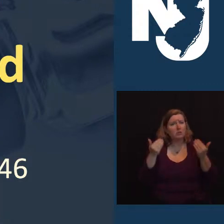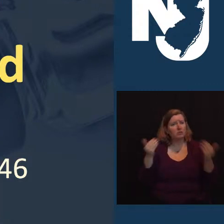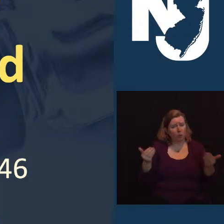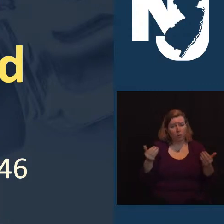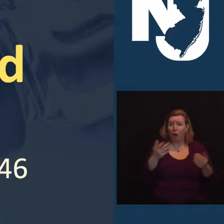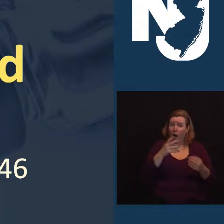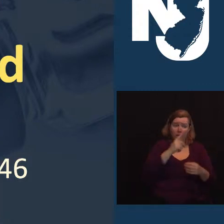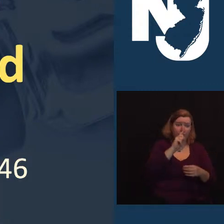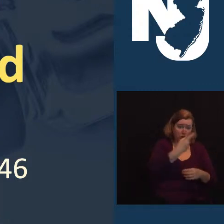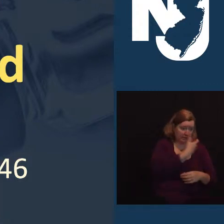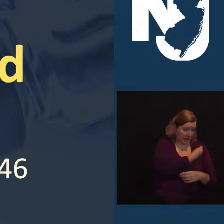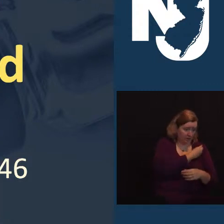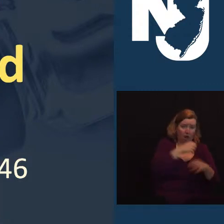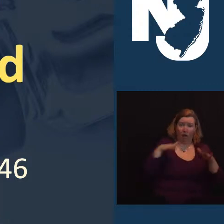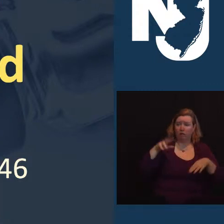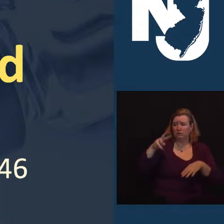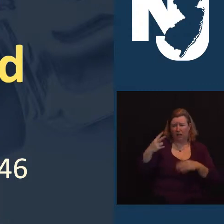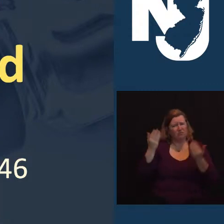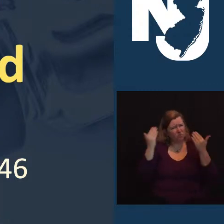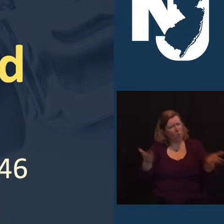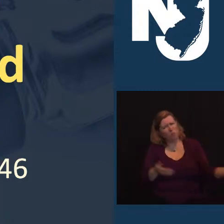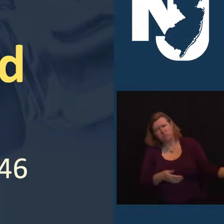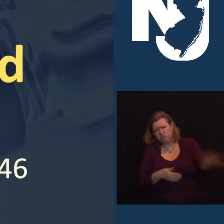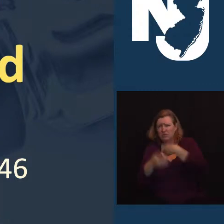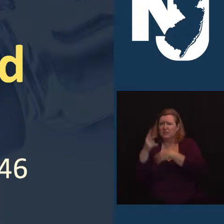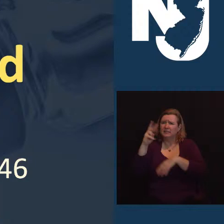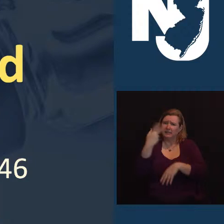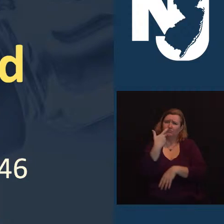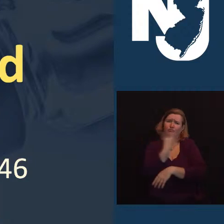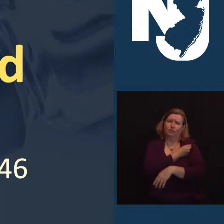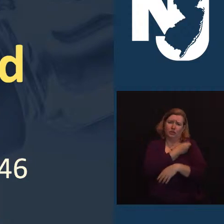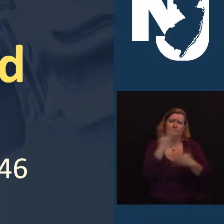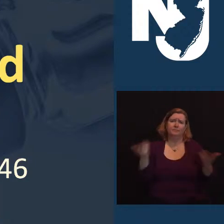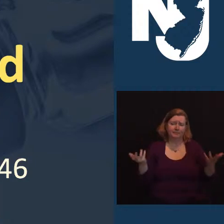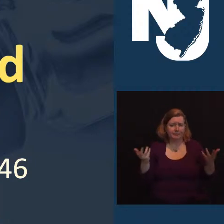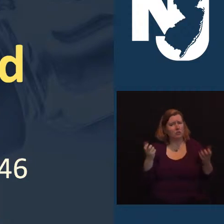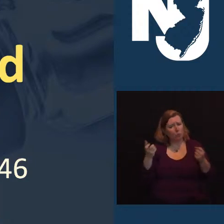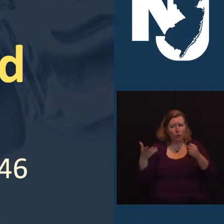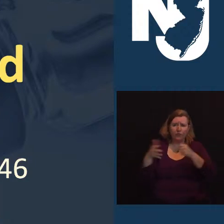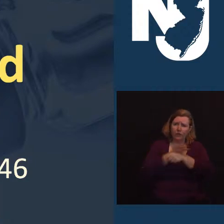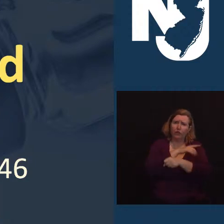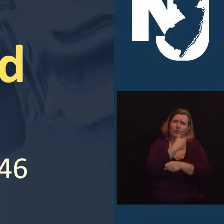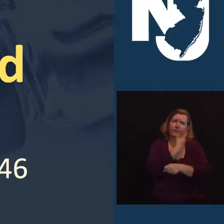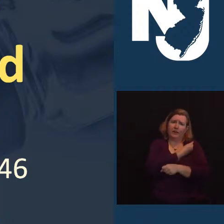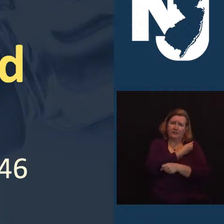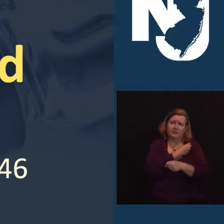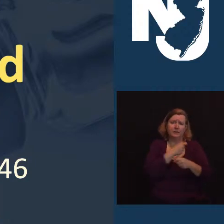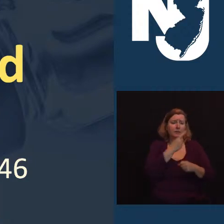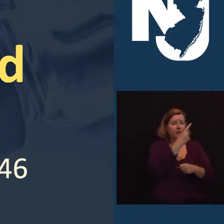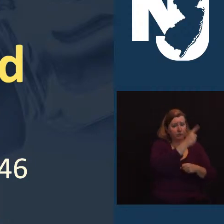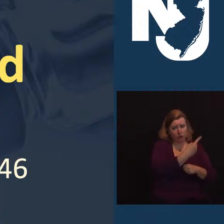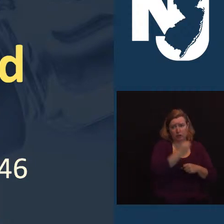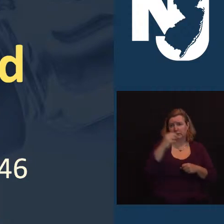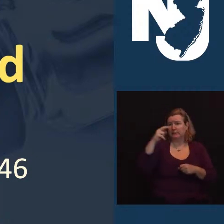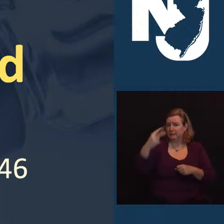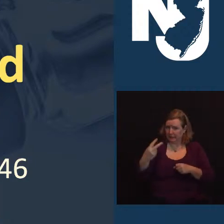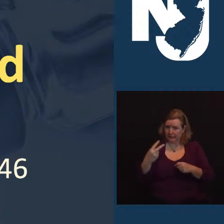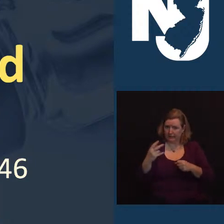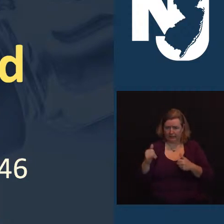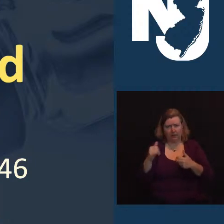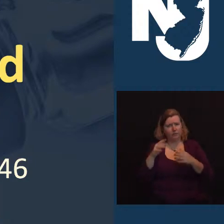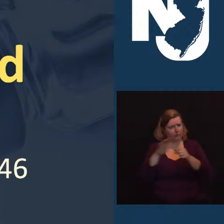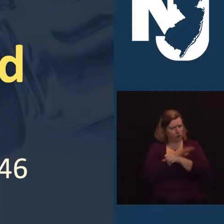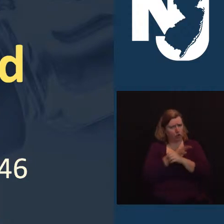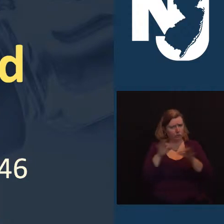to. Make sure that you are fully vaccinated. This is a key for our overall recovery. Today,